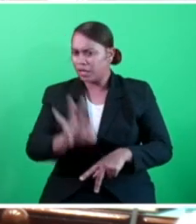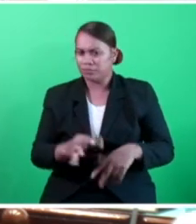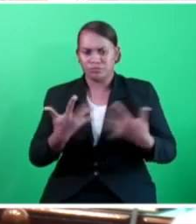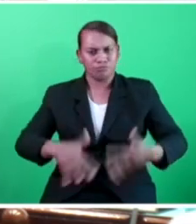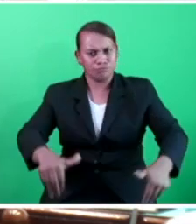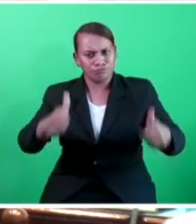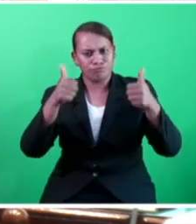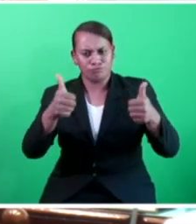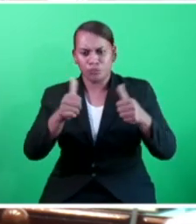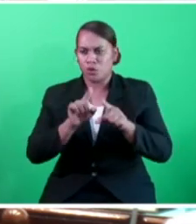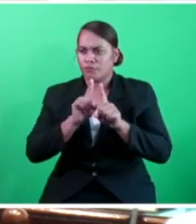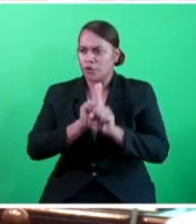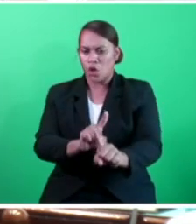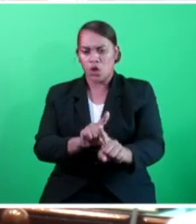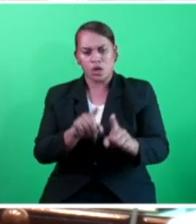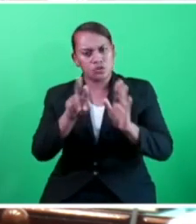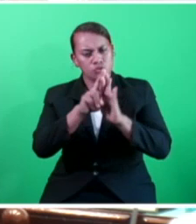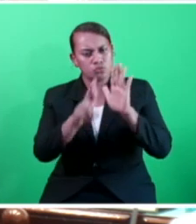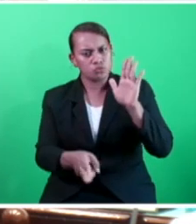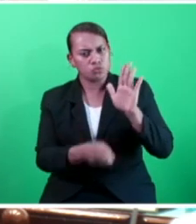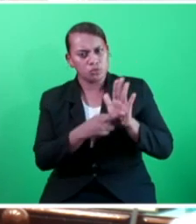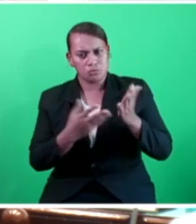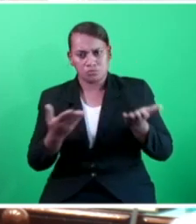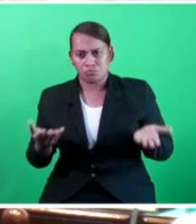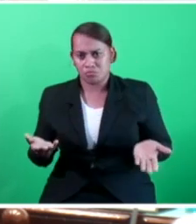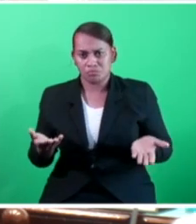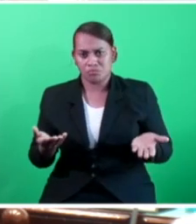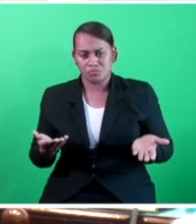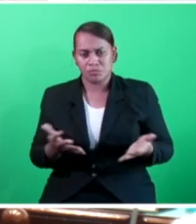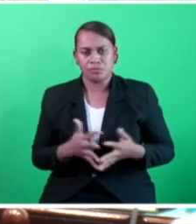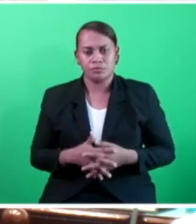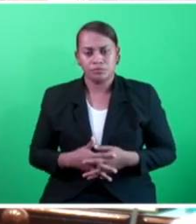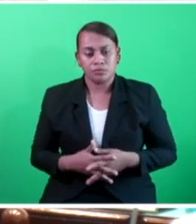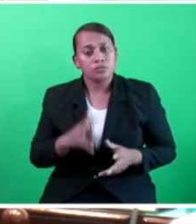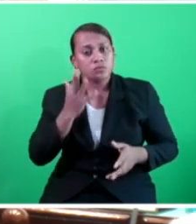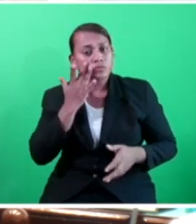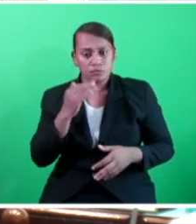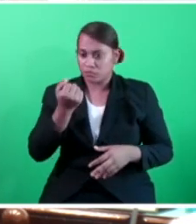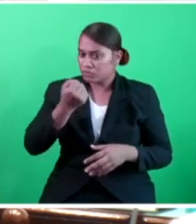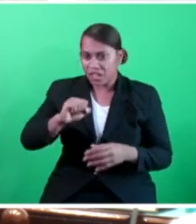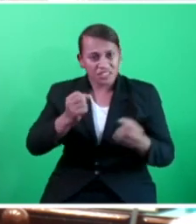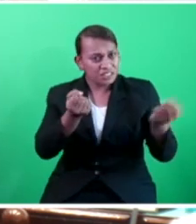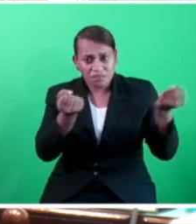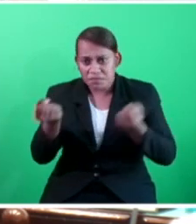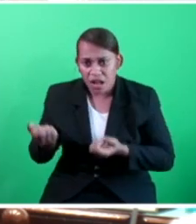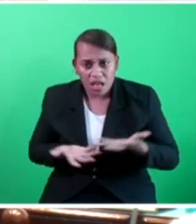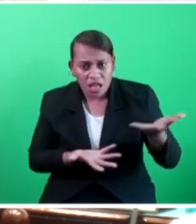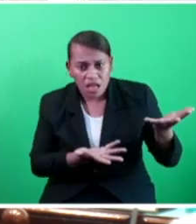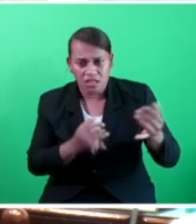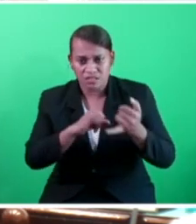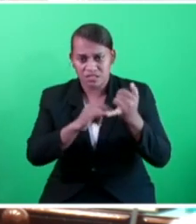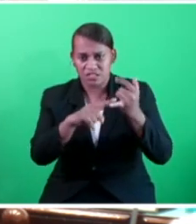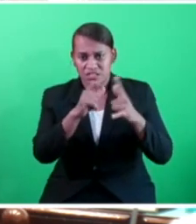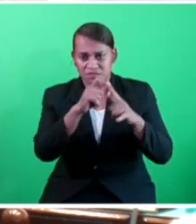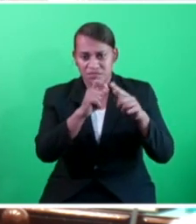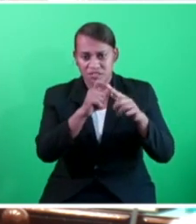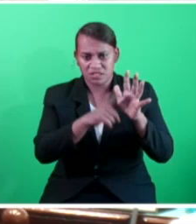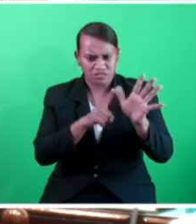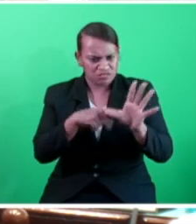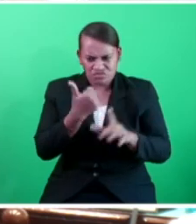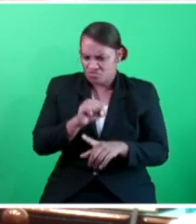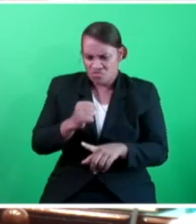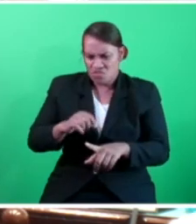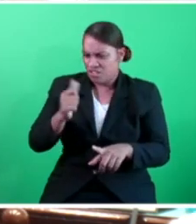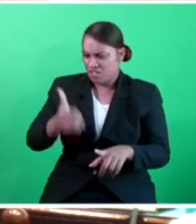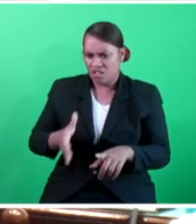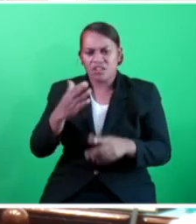up the tap, no supply, there will be no usage. And I want to thank FIRCA as well for supporting us